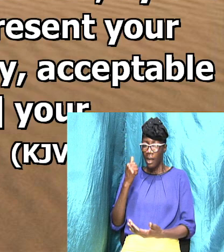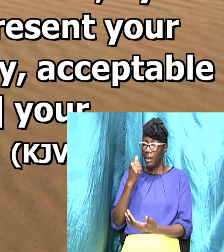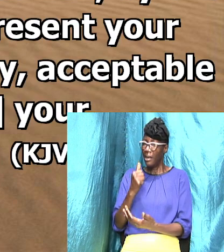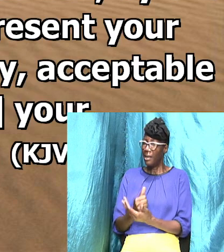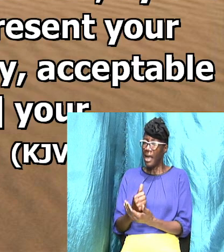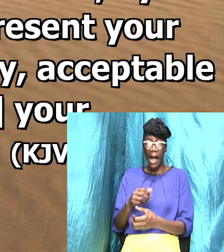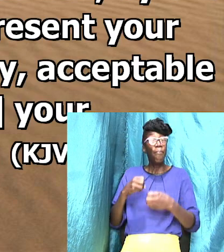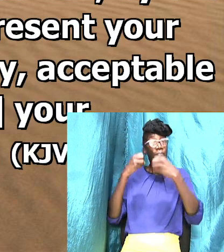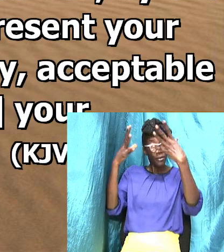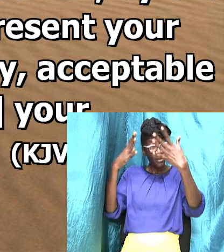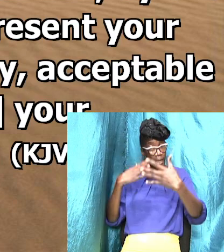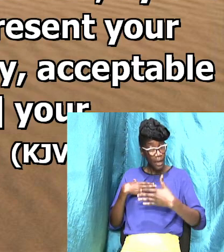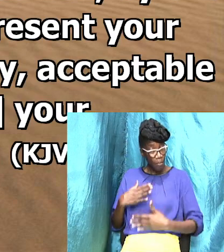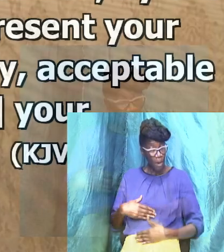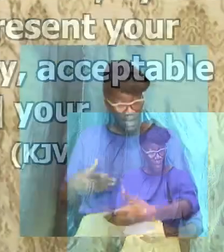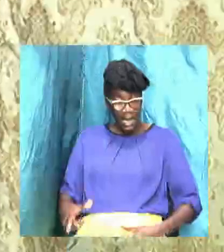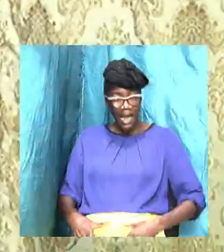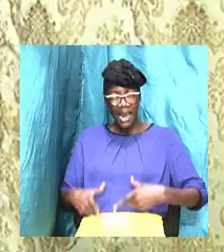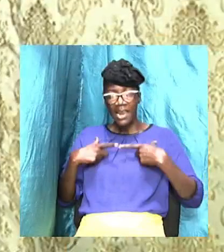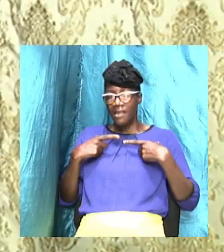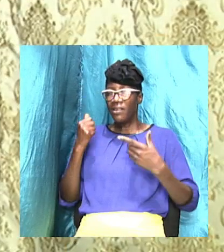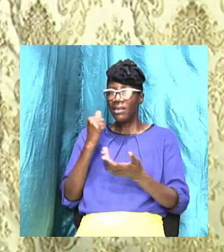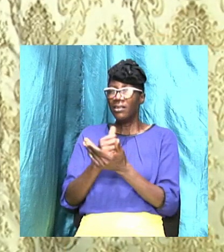reasonable service.